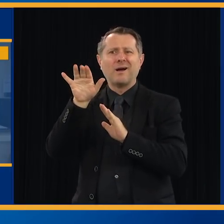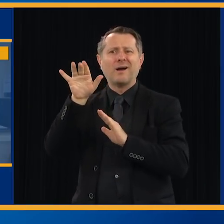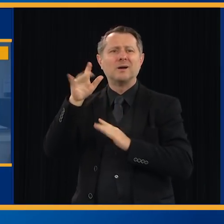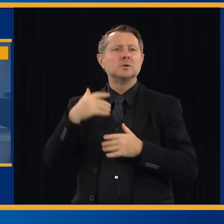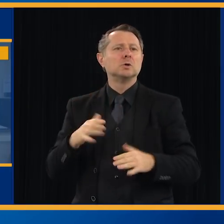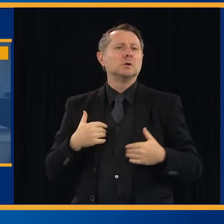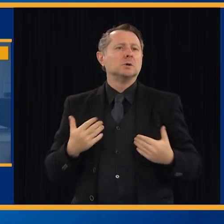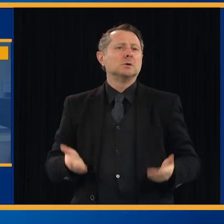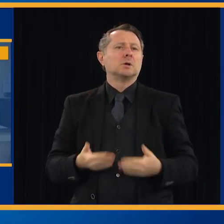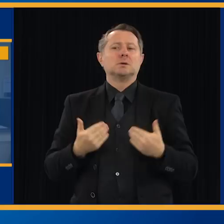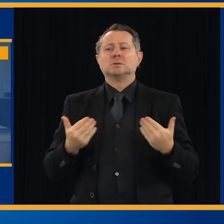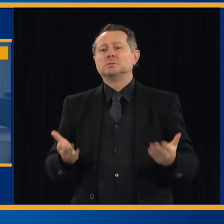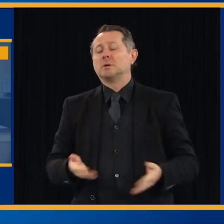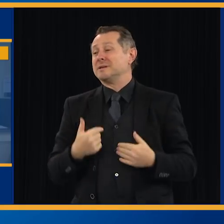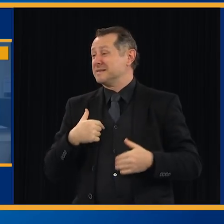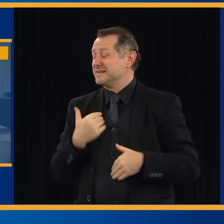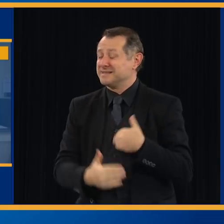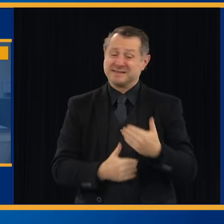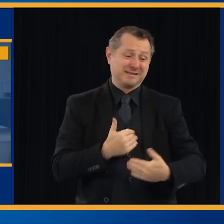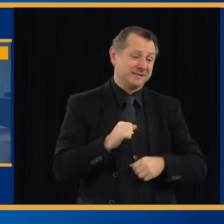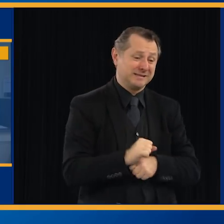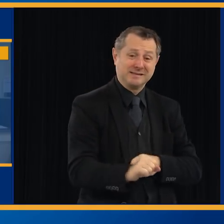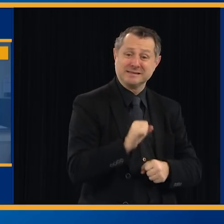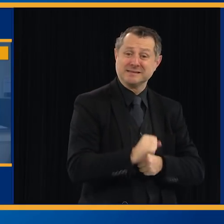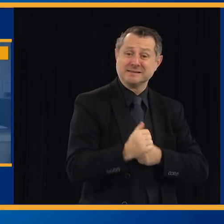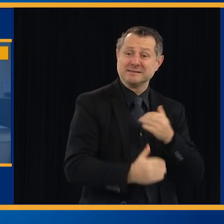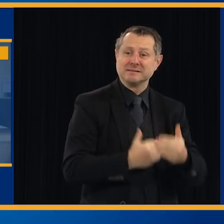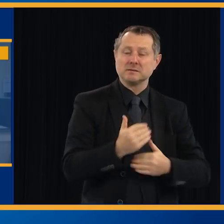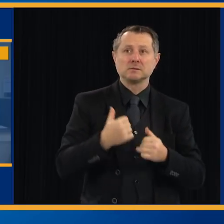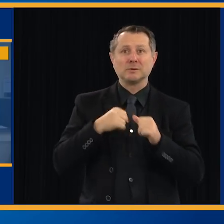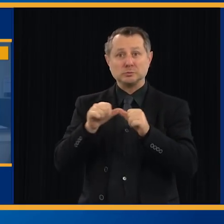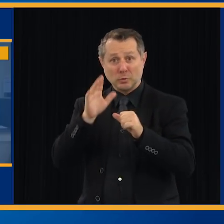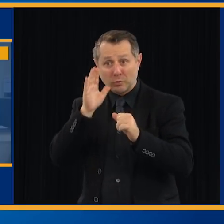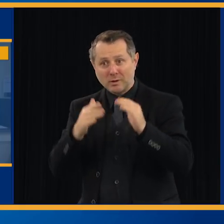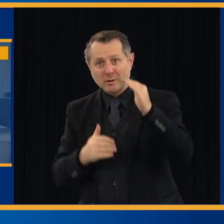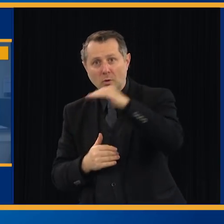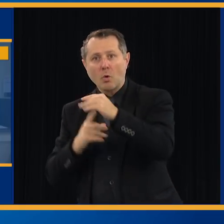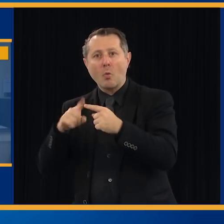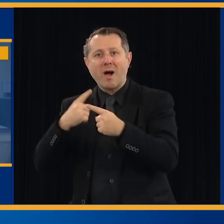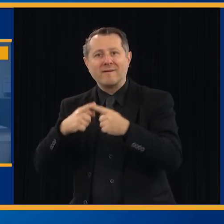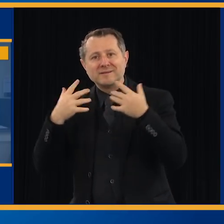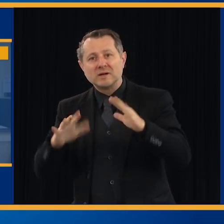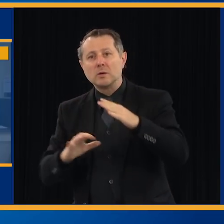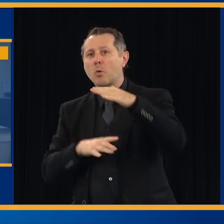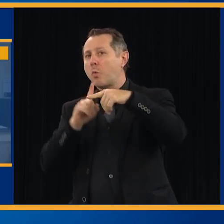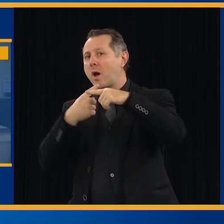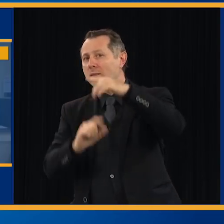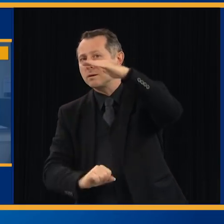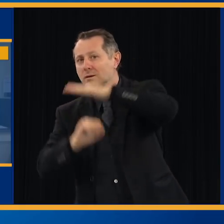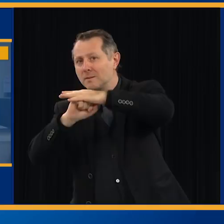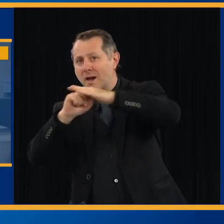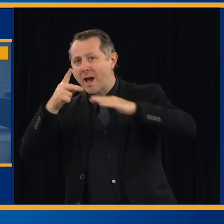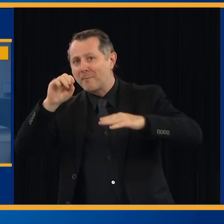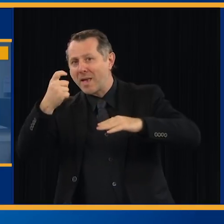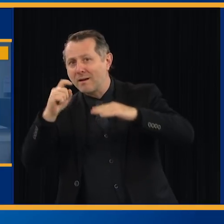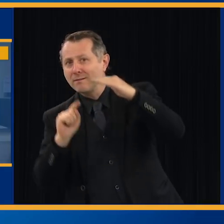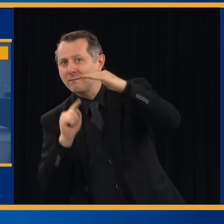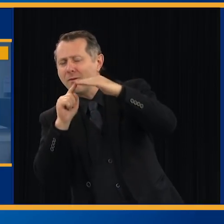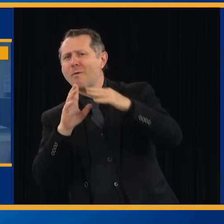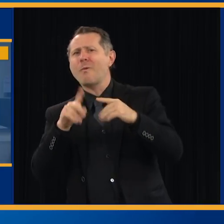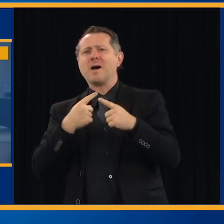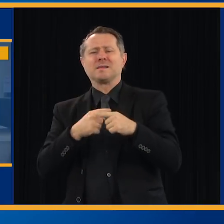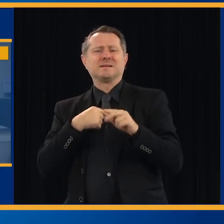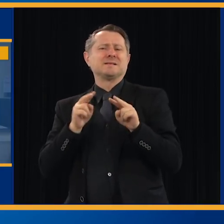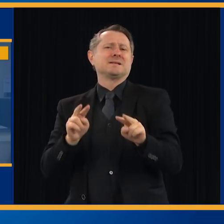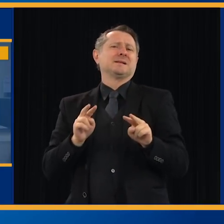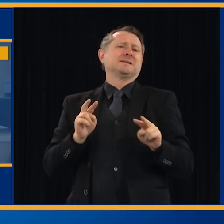mountain, and we kept wondering, where is the peak? Where is the apex? What is the high point? When does this stop? And we get to the top of the mountain, and by the way,